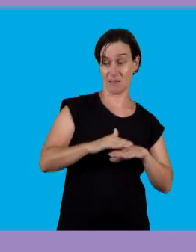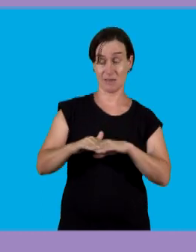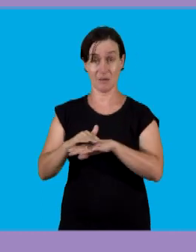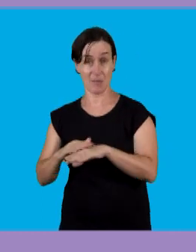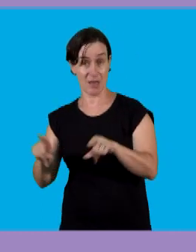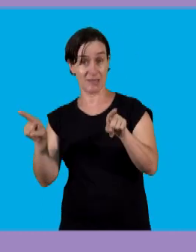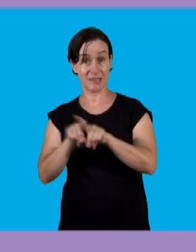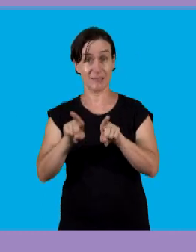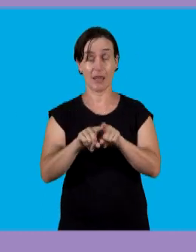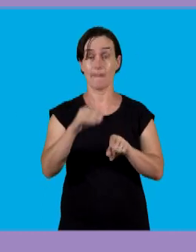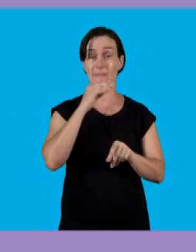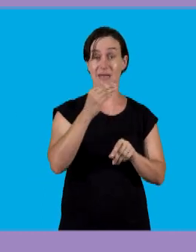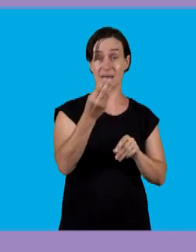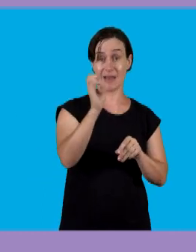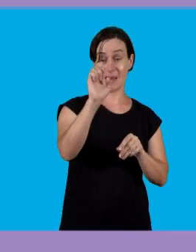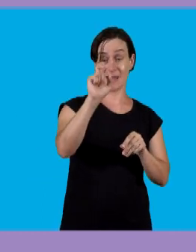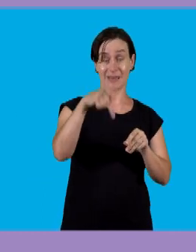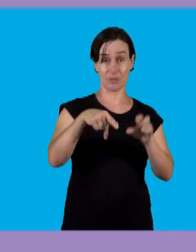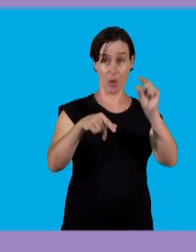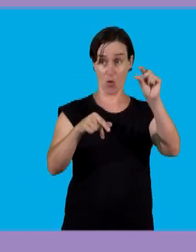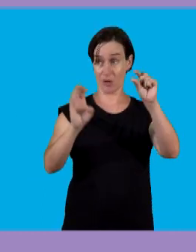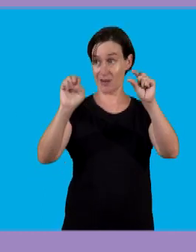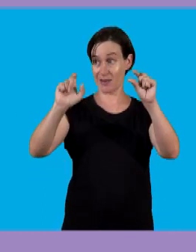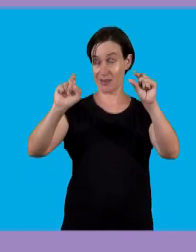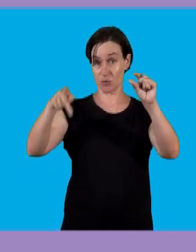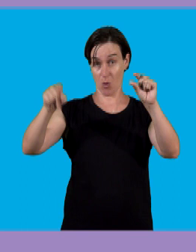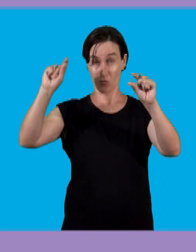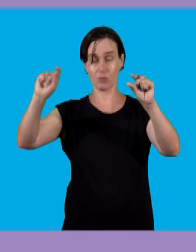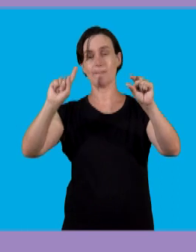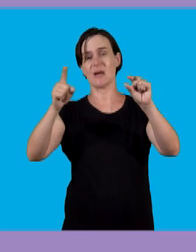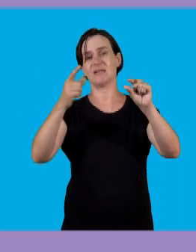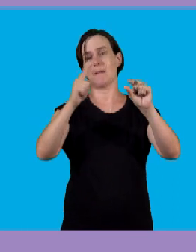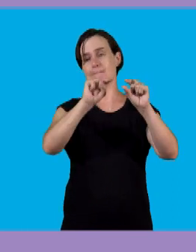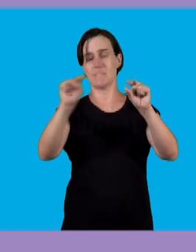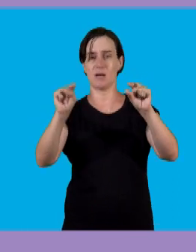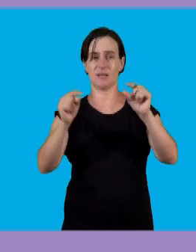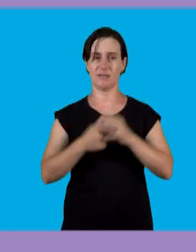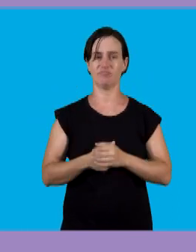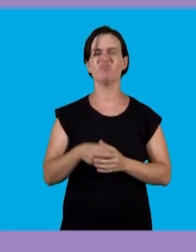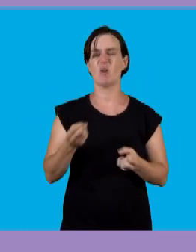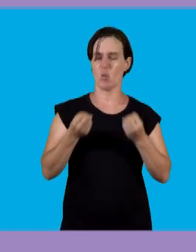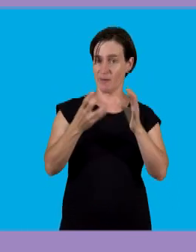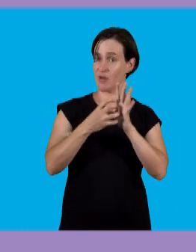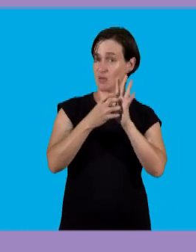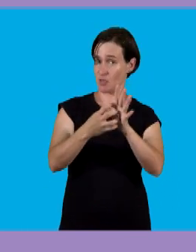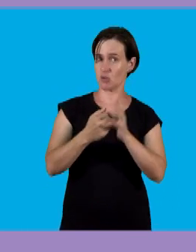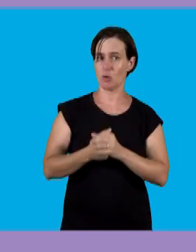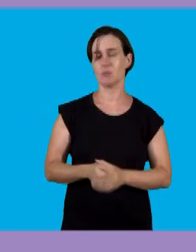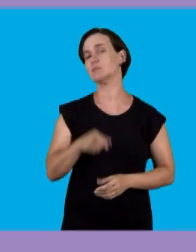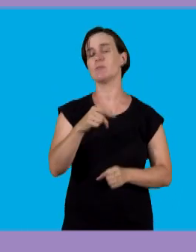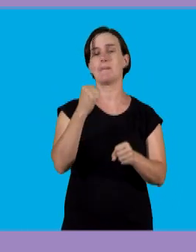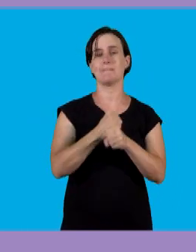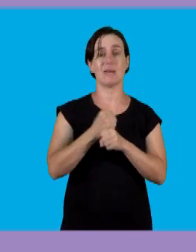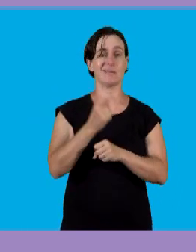we subtract those exponents. So let's look at these examples. Let's simplify the